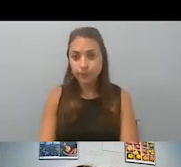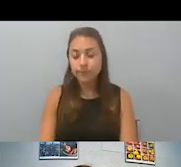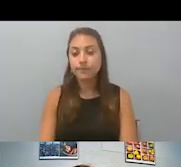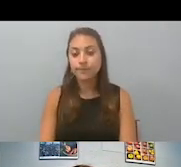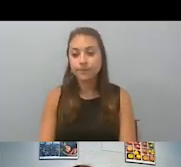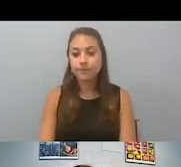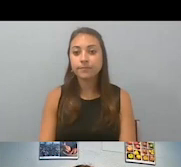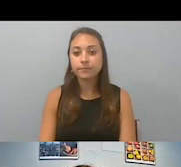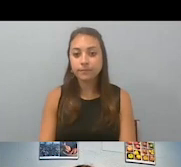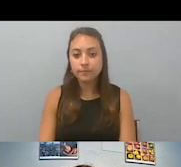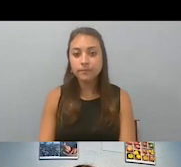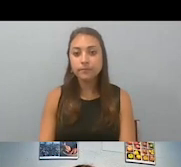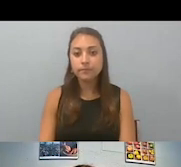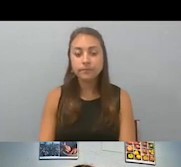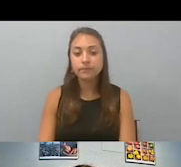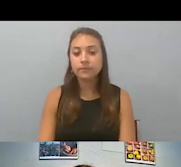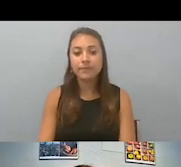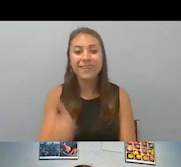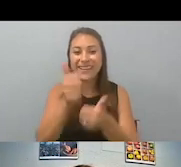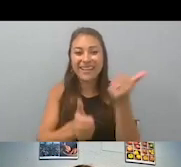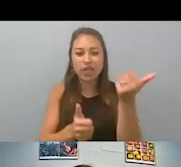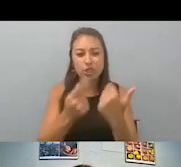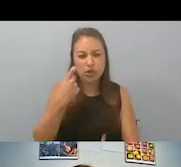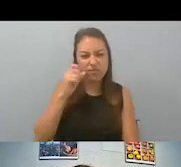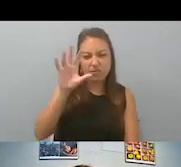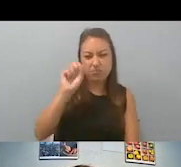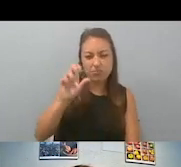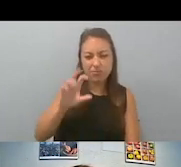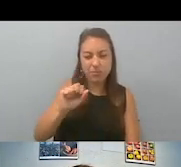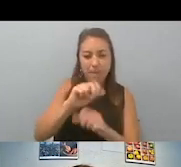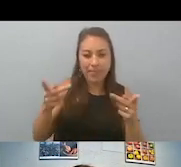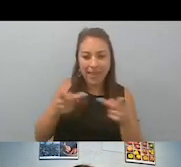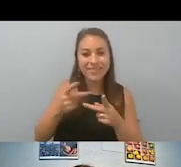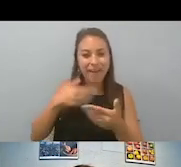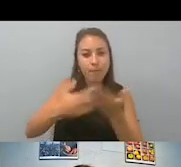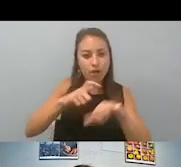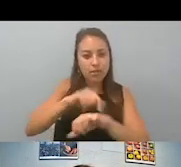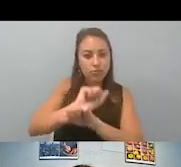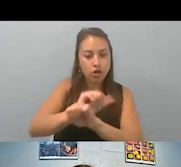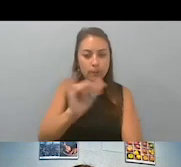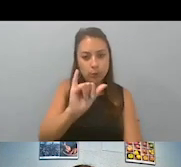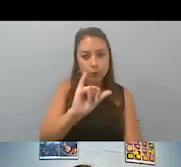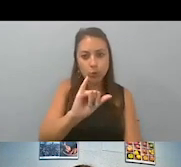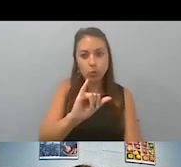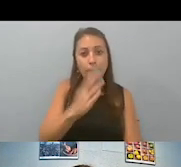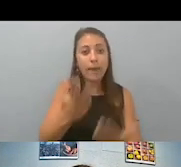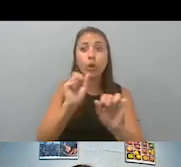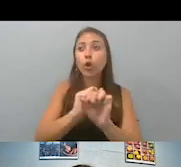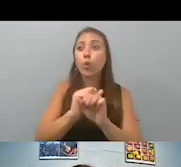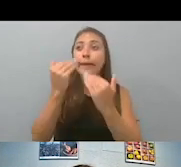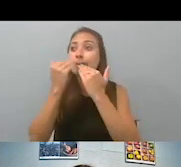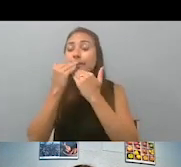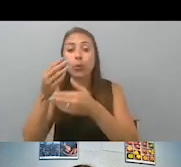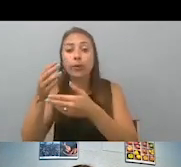working at every unit that we just mentioned. As part-time workers, they can work on a sandwich station, they could be a barista